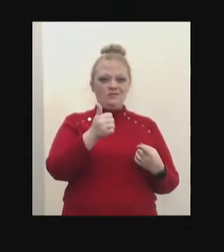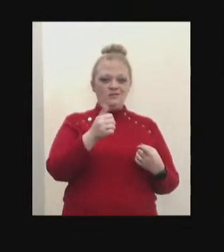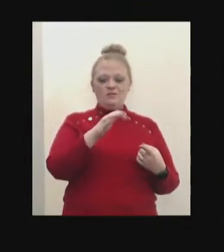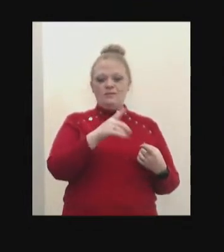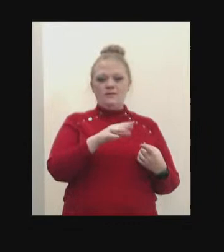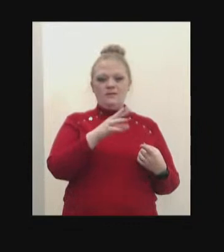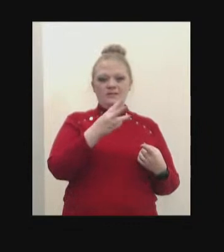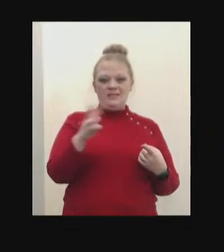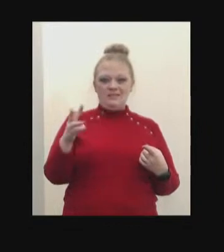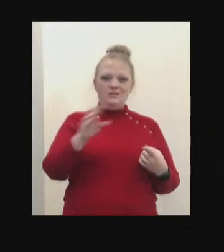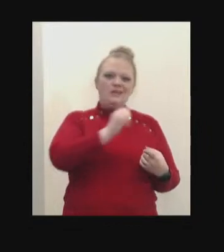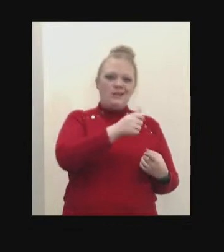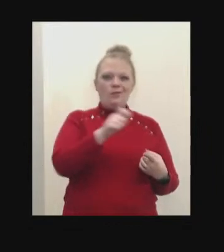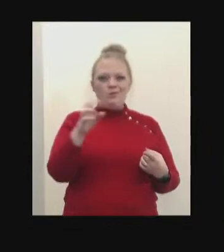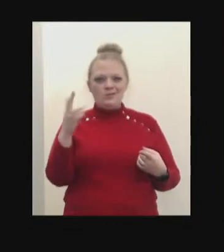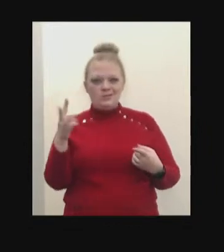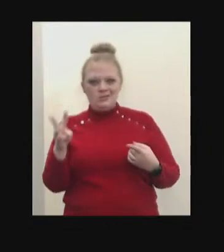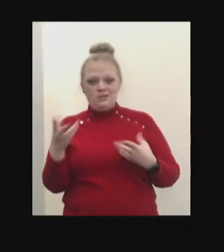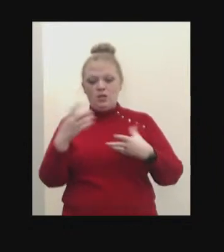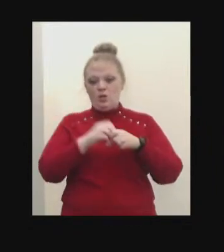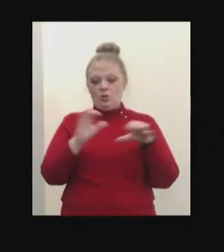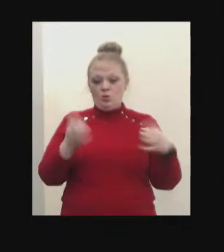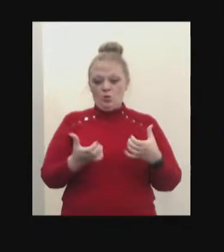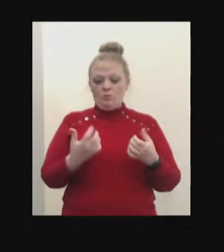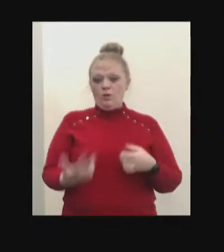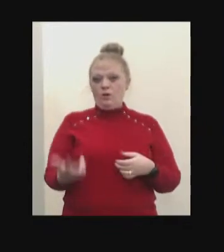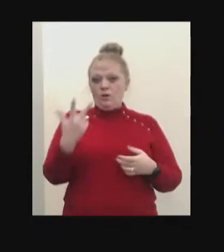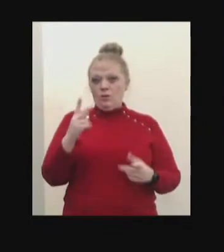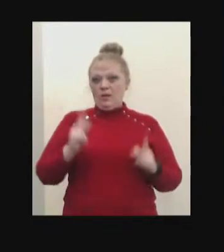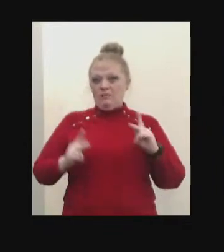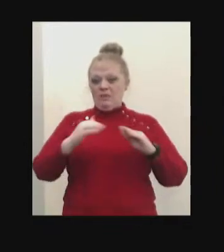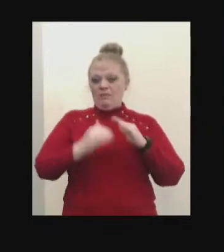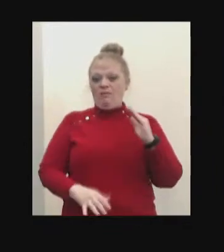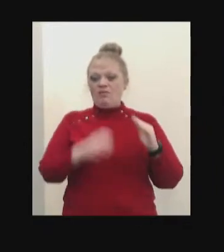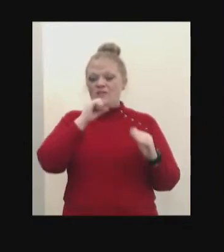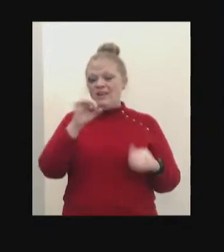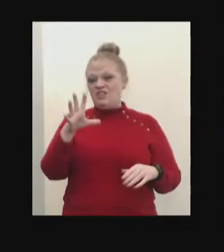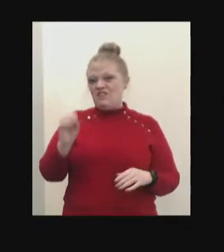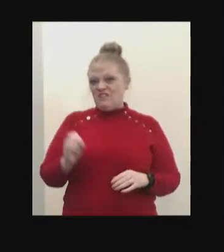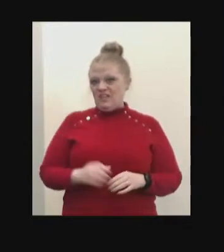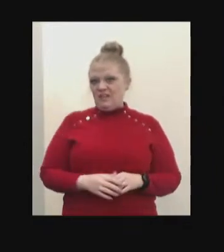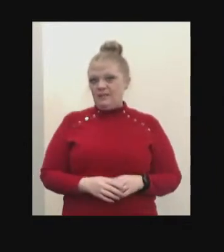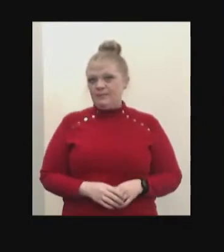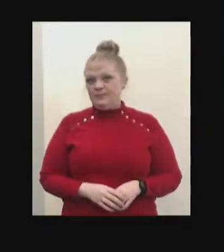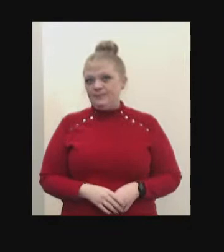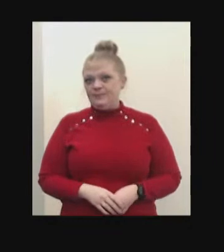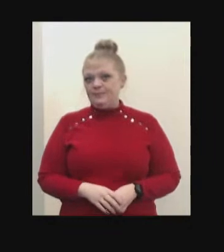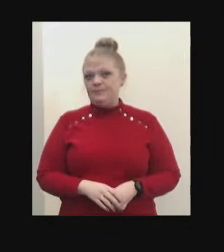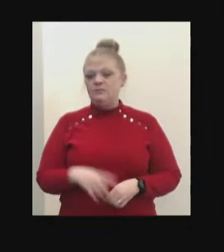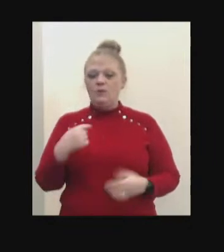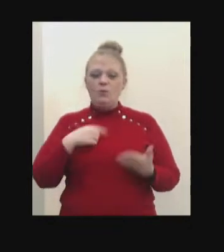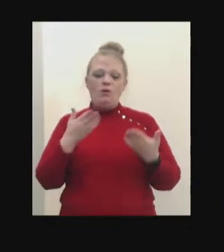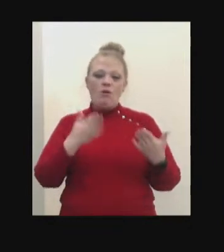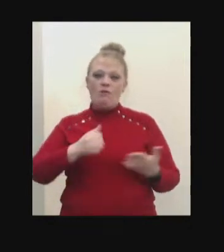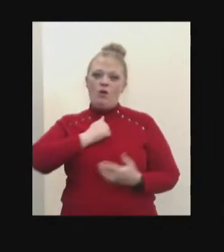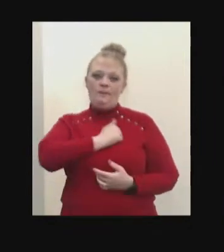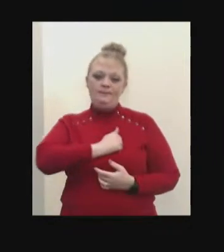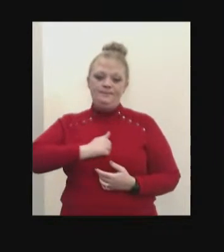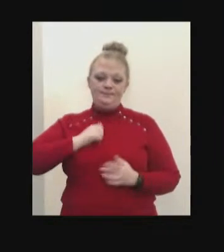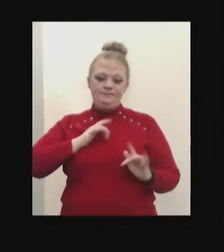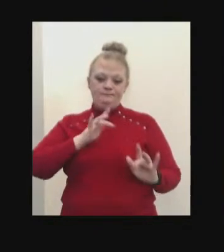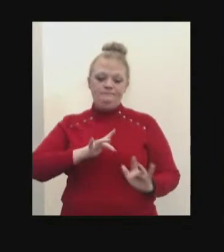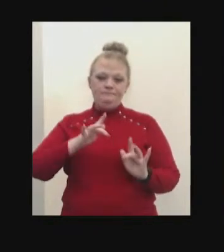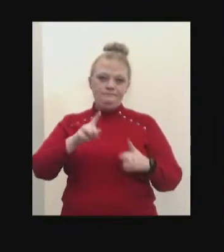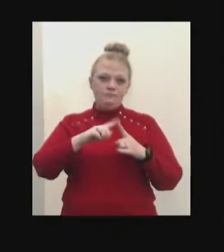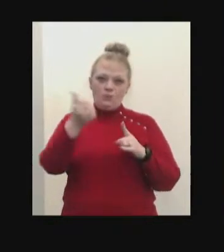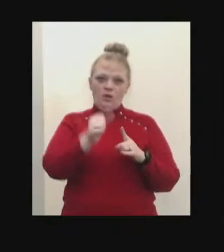16th. Included in that group were 3 individuals under the age of 50. We do offer our deepest condolences to any individual